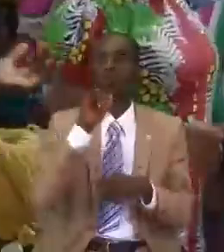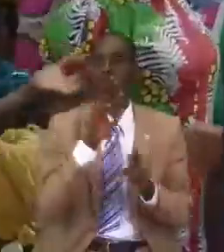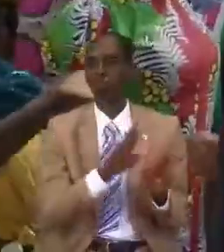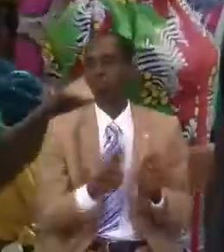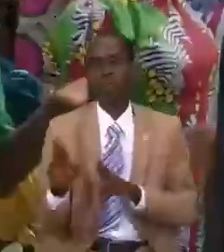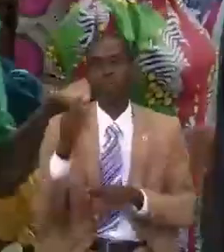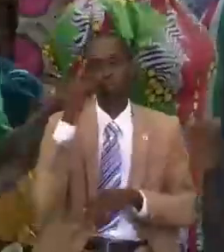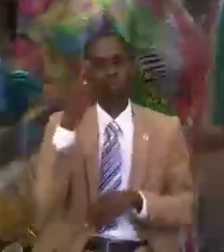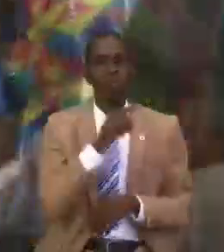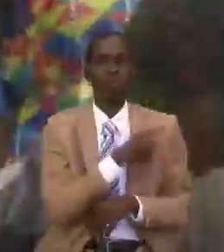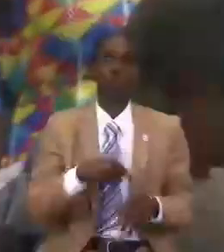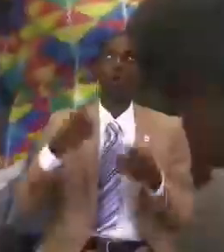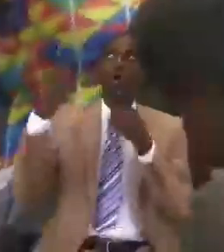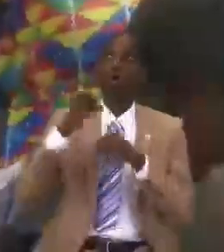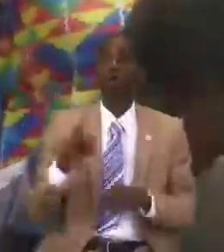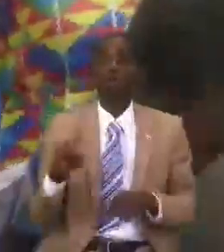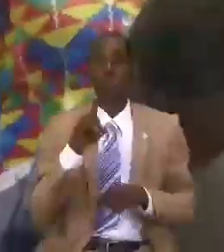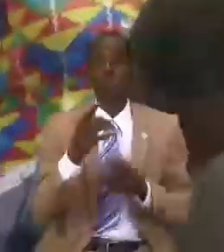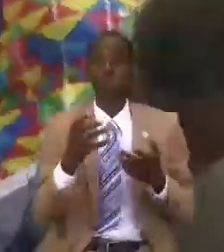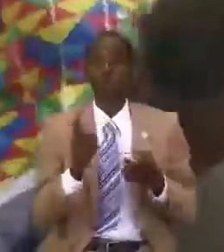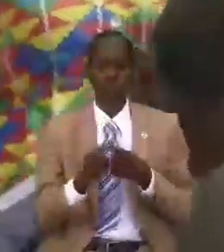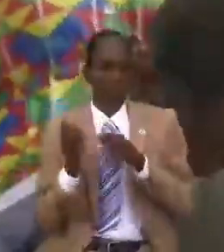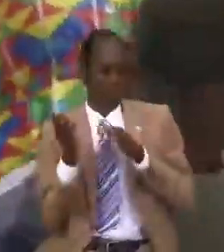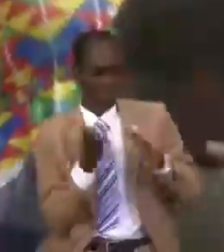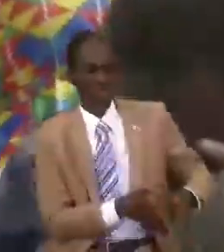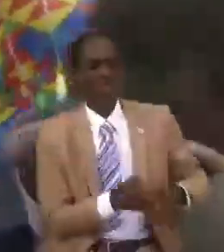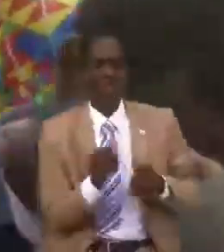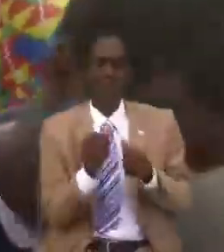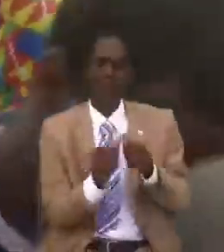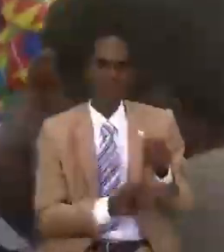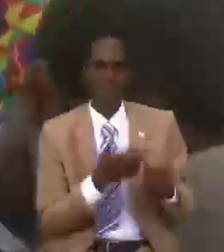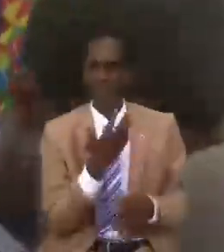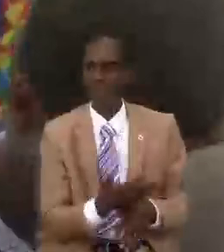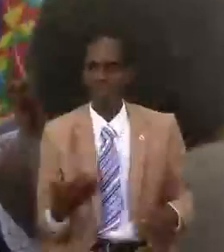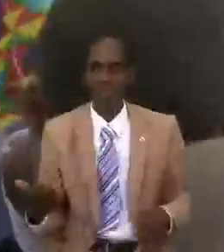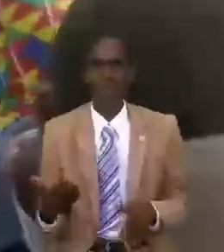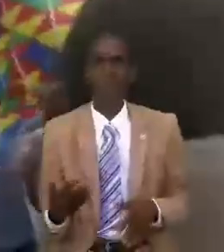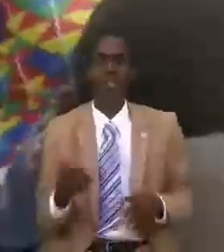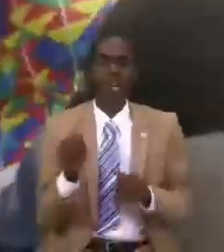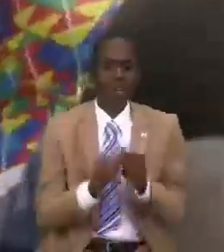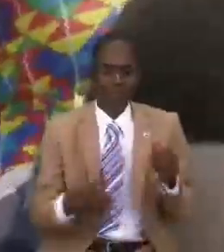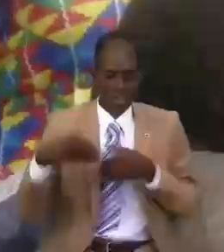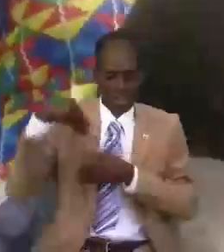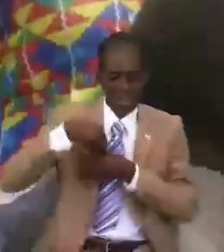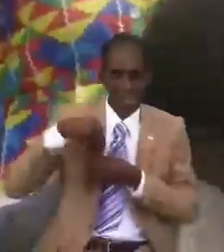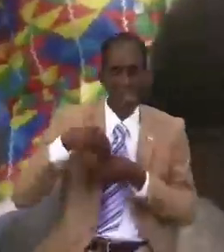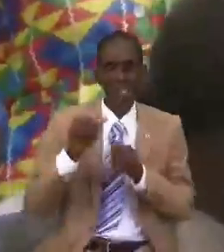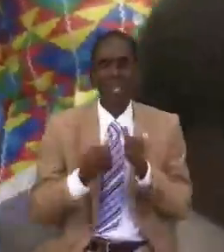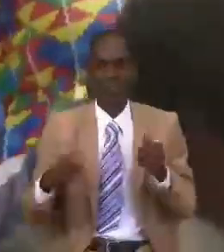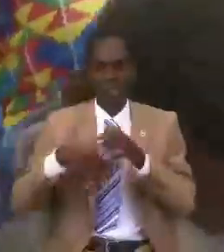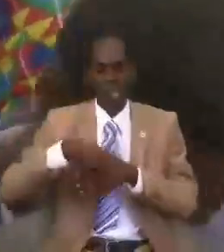everything, everything within, everything without, everything around. You want to